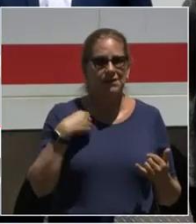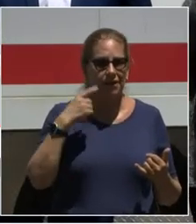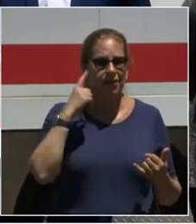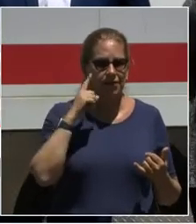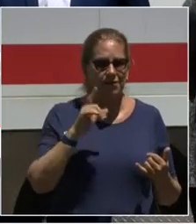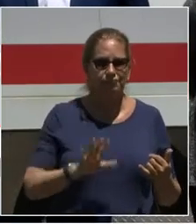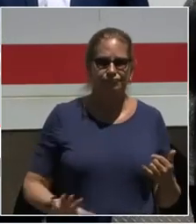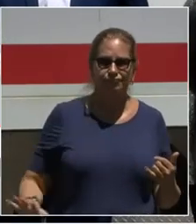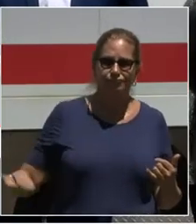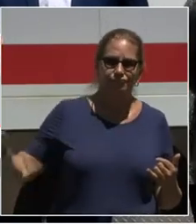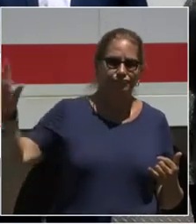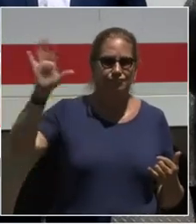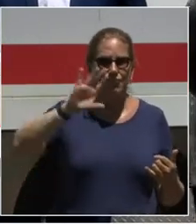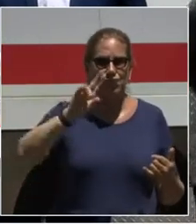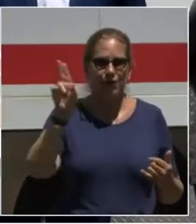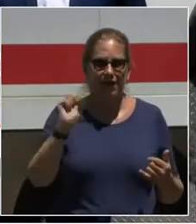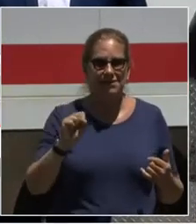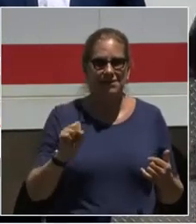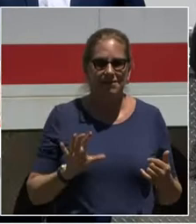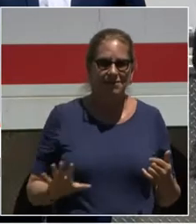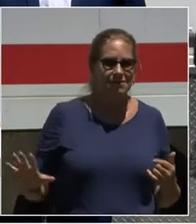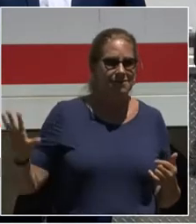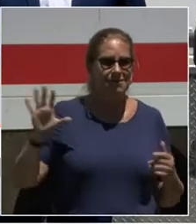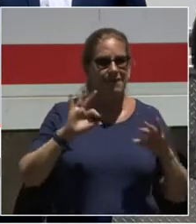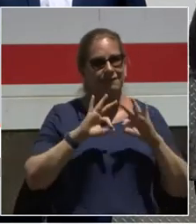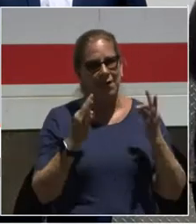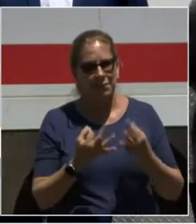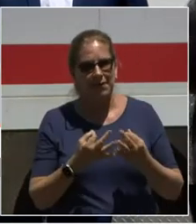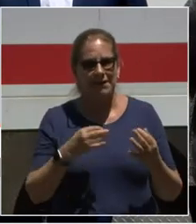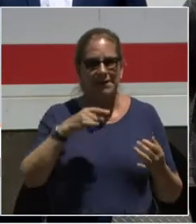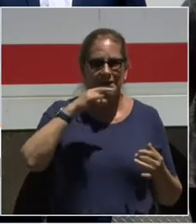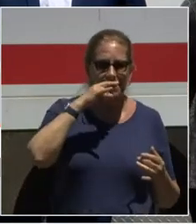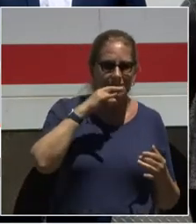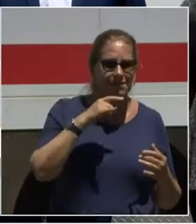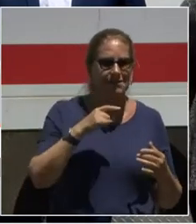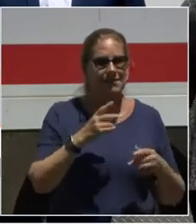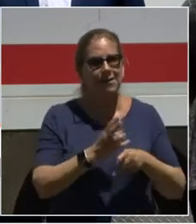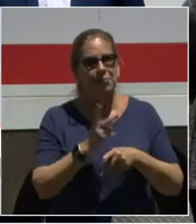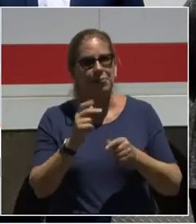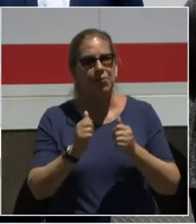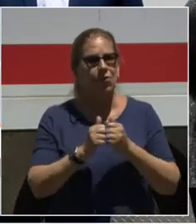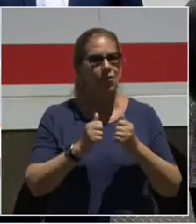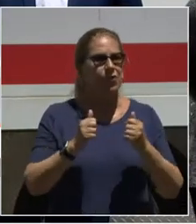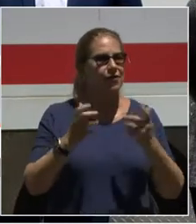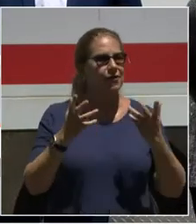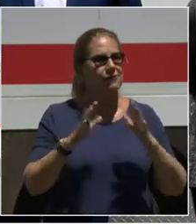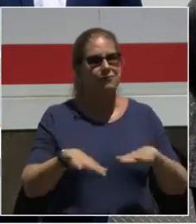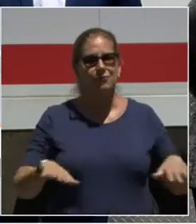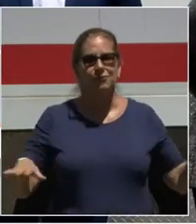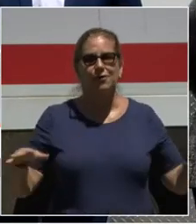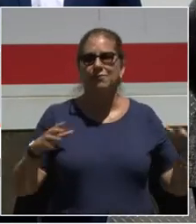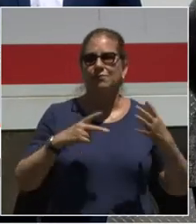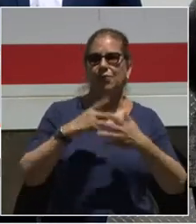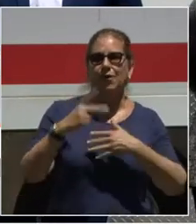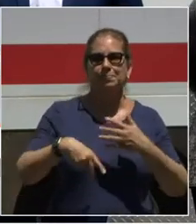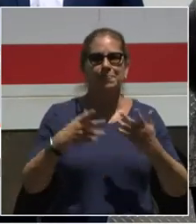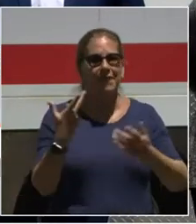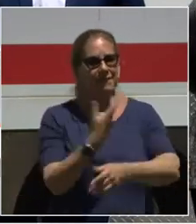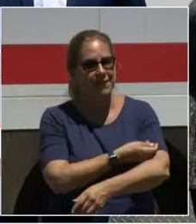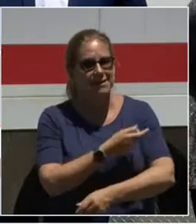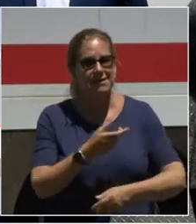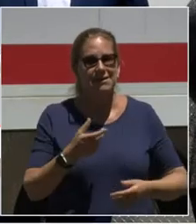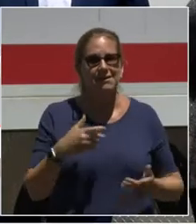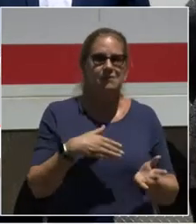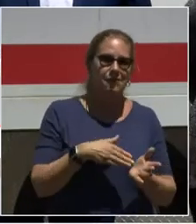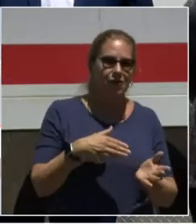able to keep up with their normal childhood vaccines. And Dr. Farley may have the specific numbers